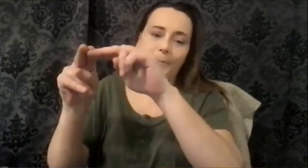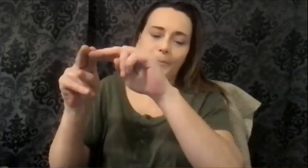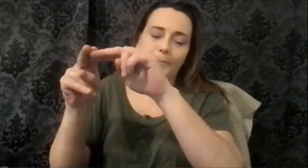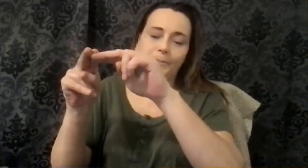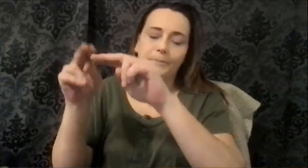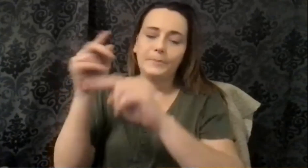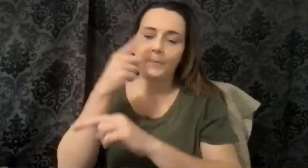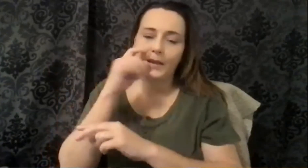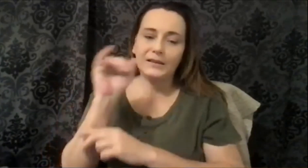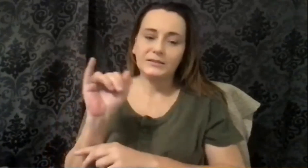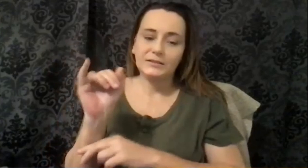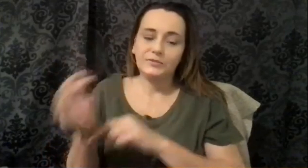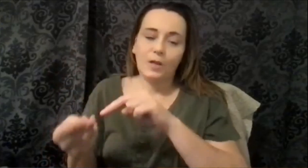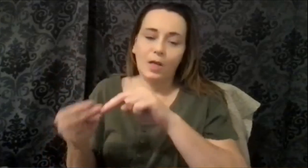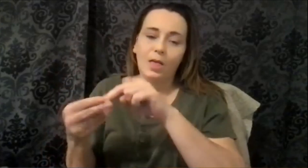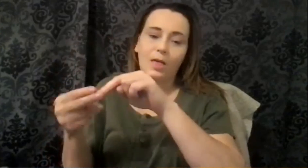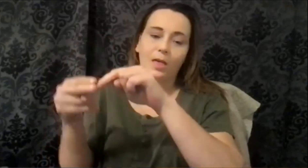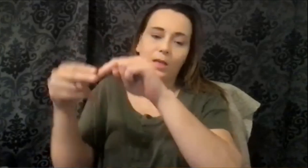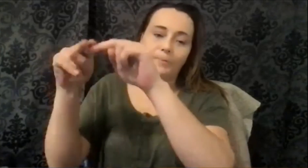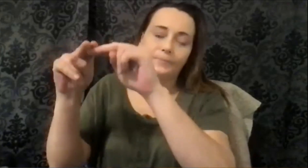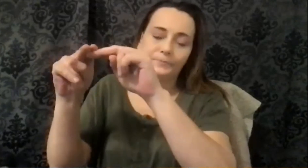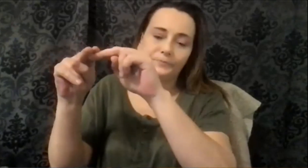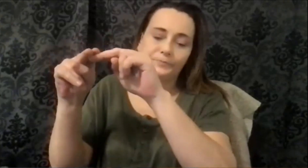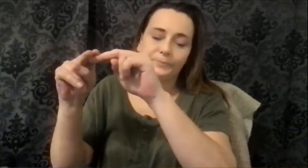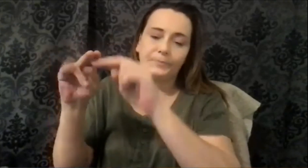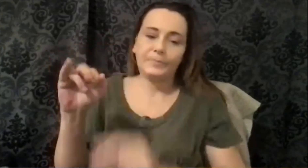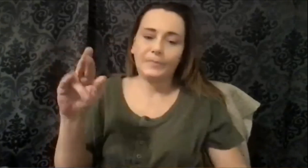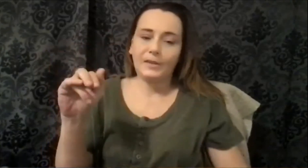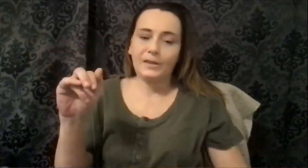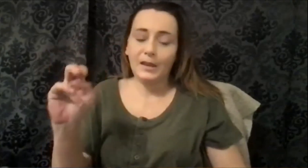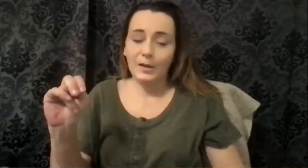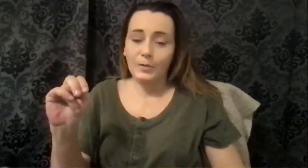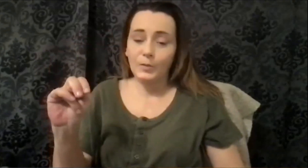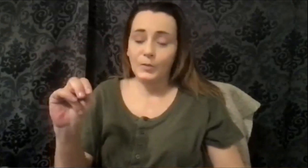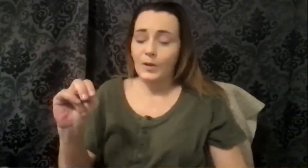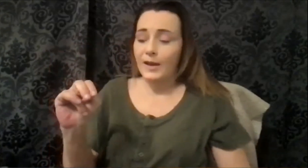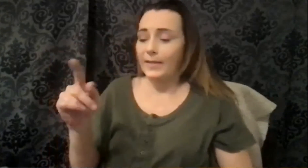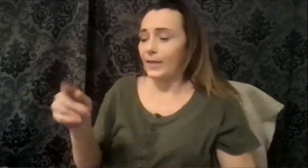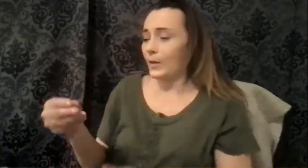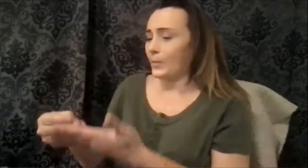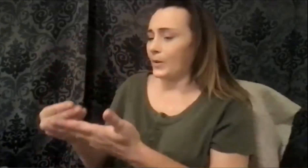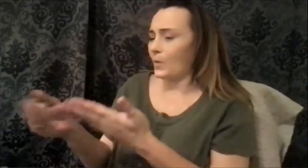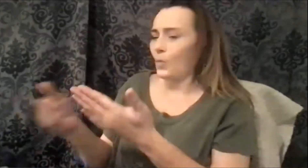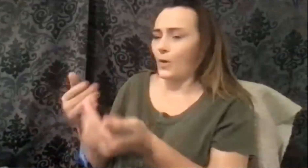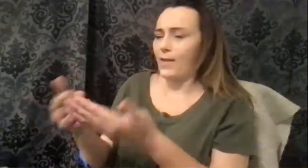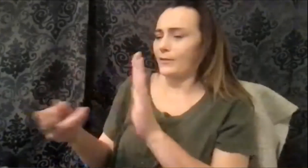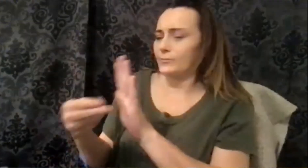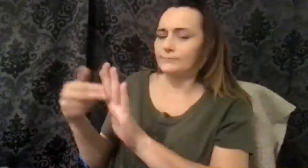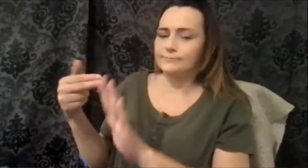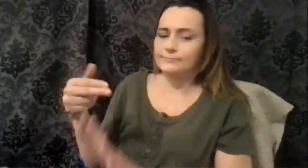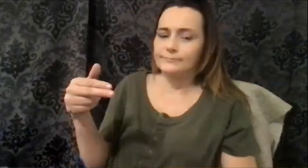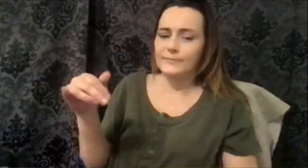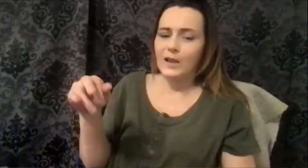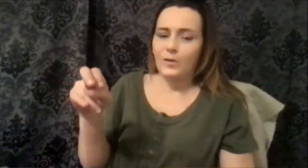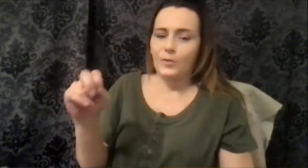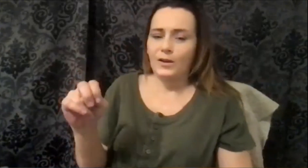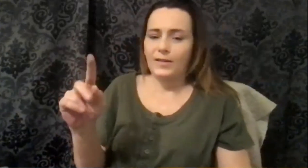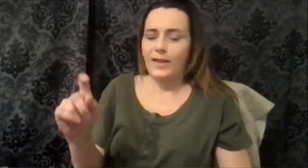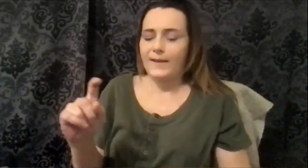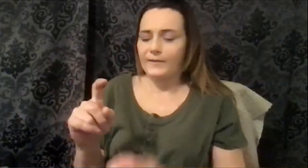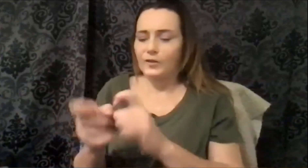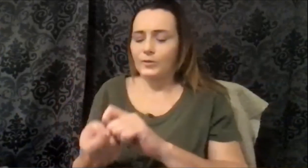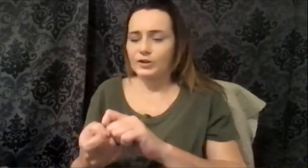going up and up. And so you have to do, in Iran, the currency is in whatever the Iran's currency is. So they have to exchange